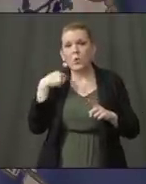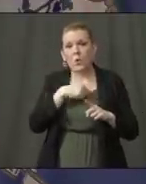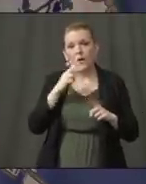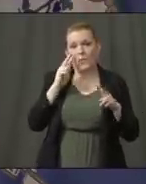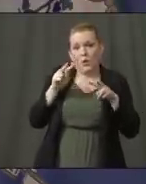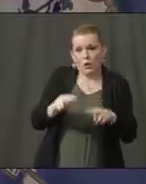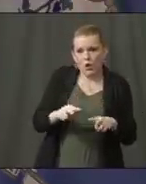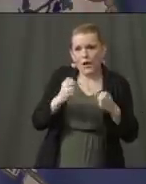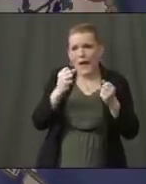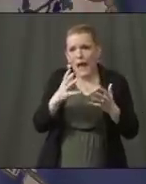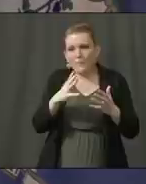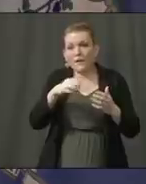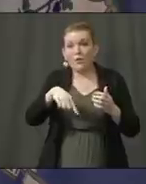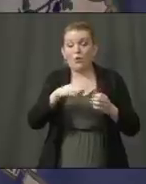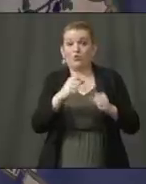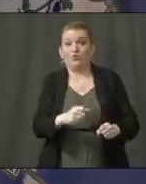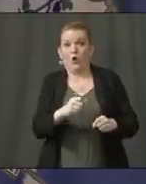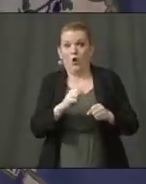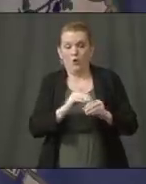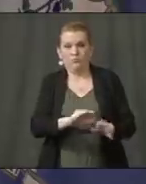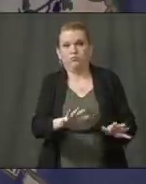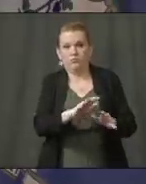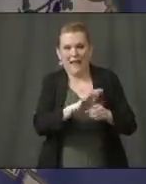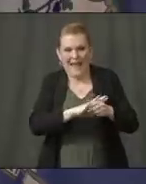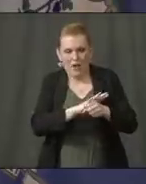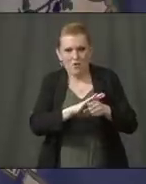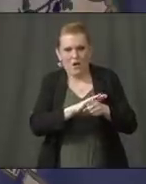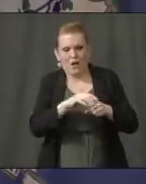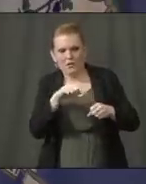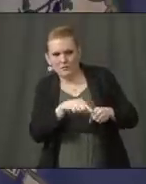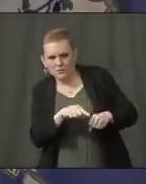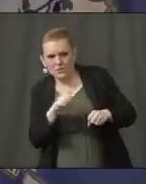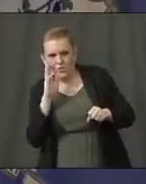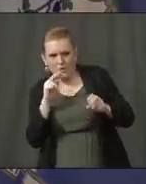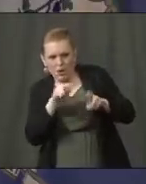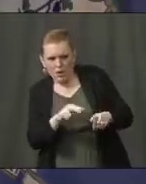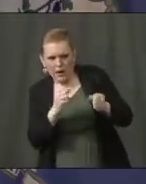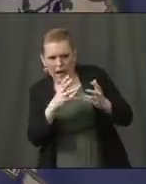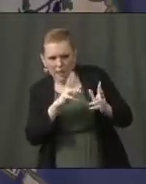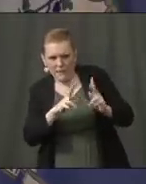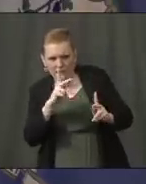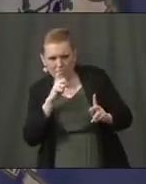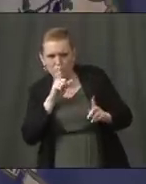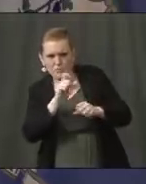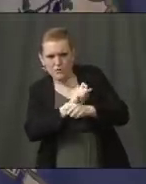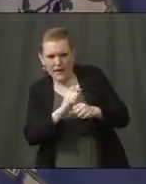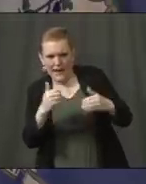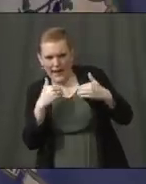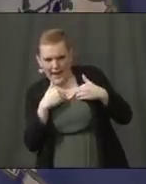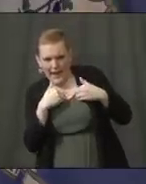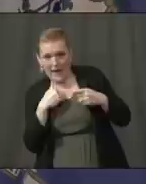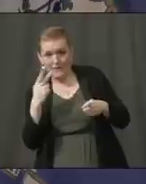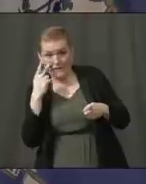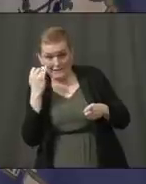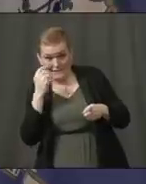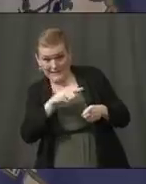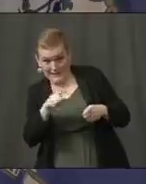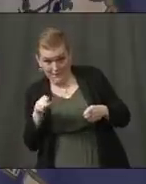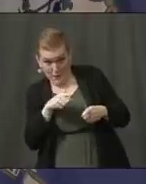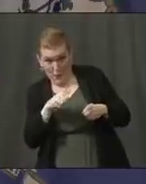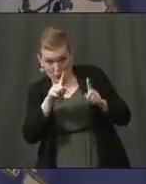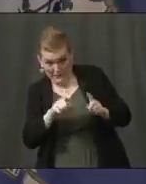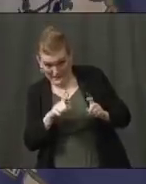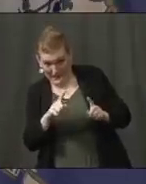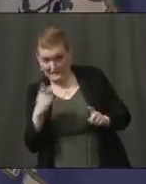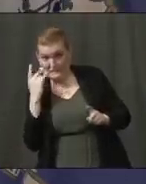those infected areas that have developed the antibodies. If that's a significant percentage of the people that can get back to work, that will ramp things